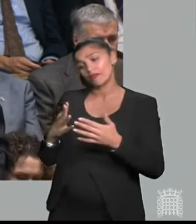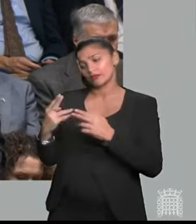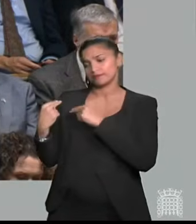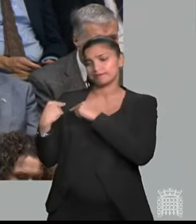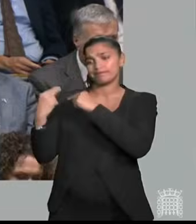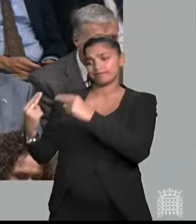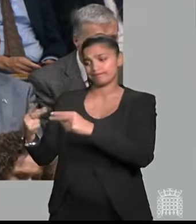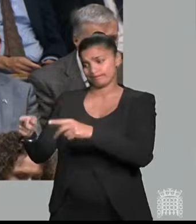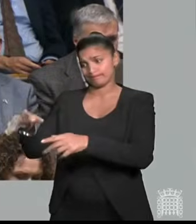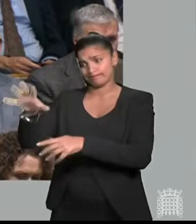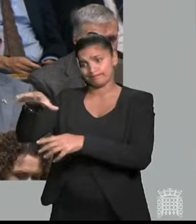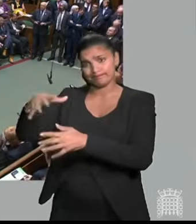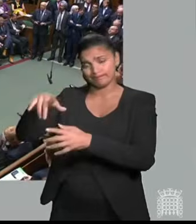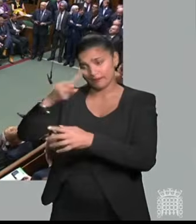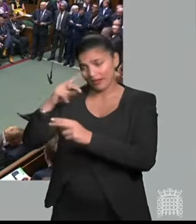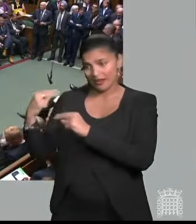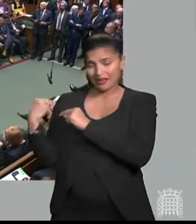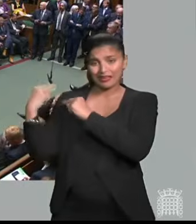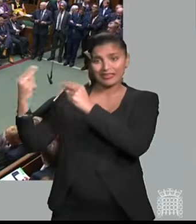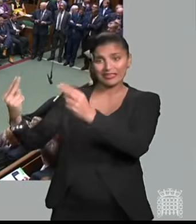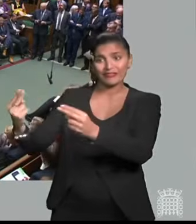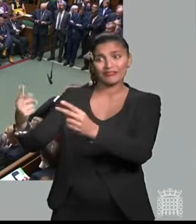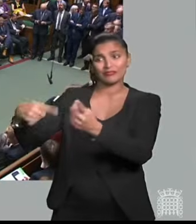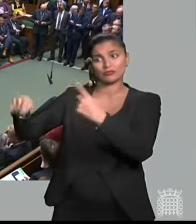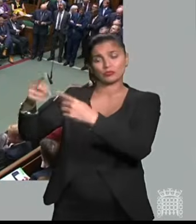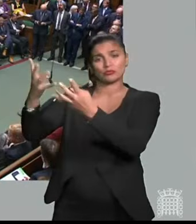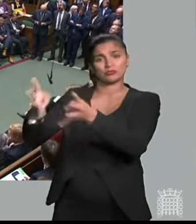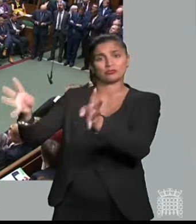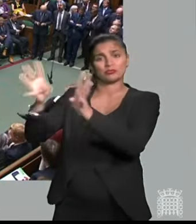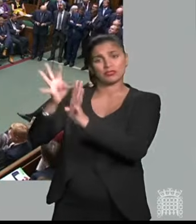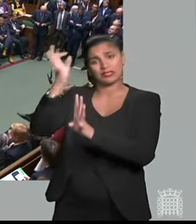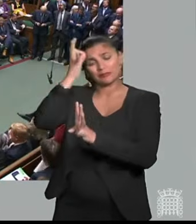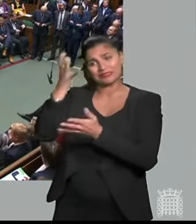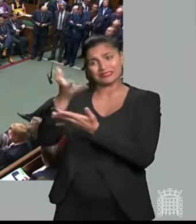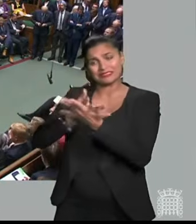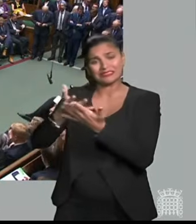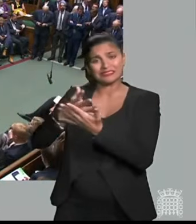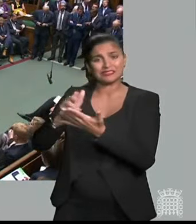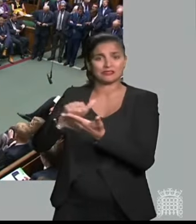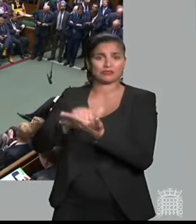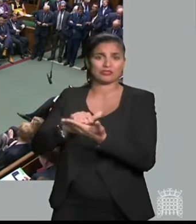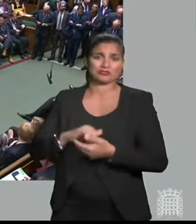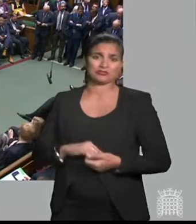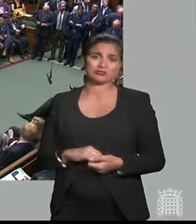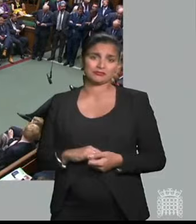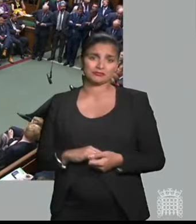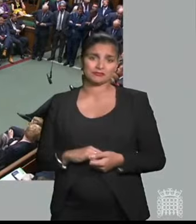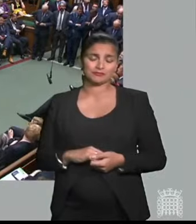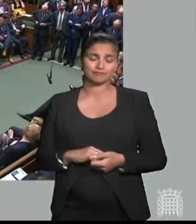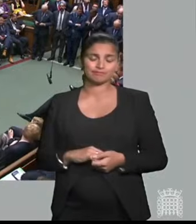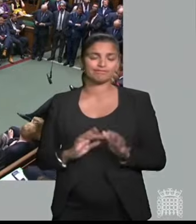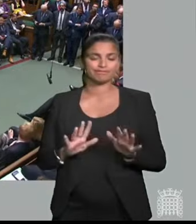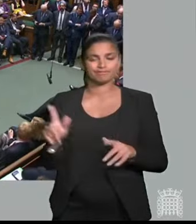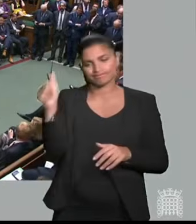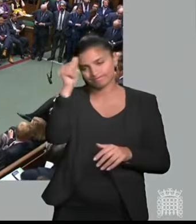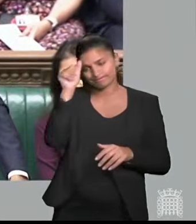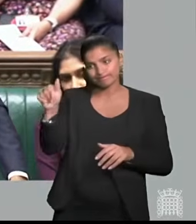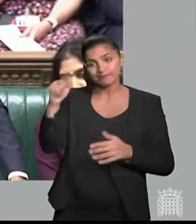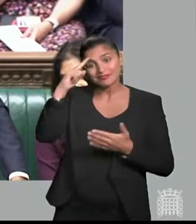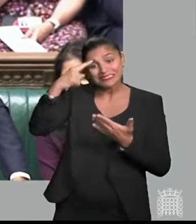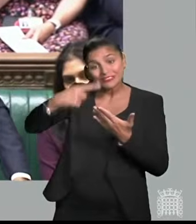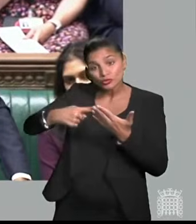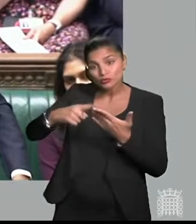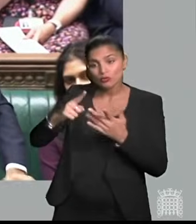stop a wrecking ball going through Seton Hospital? Well, Mr. Speaker, as the honourable gentleman knows, decisions about hospital infrastructure are a matter for